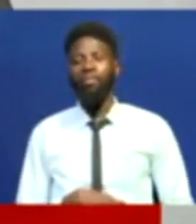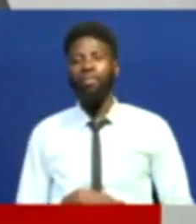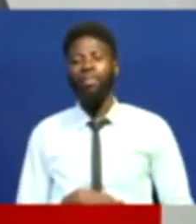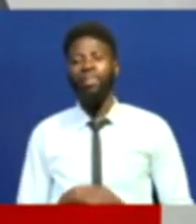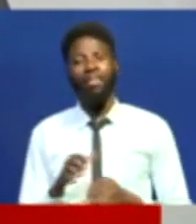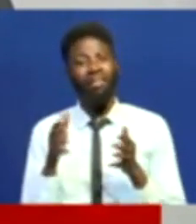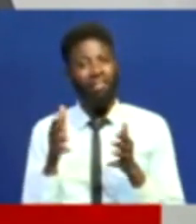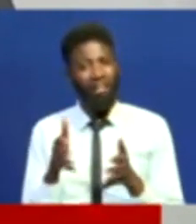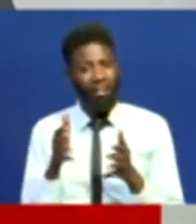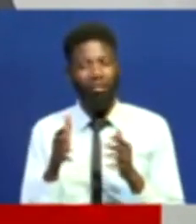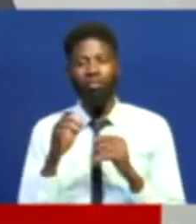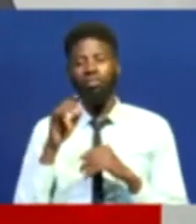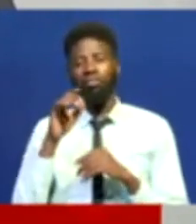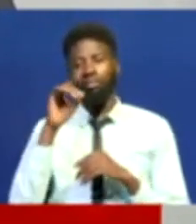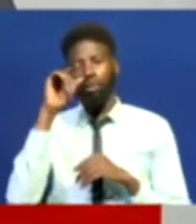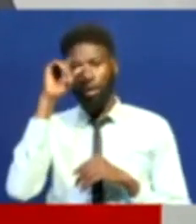current administration has put